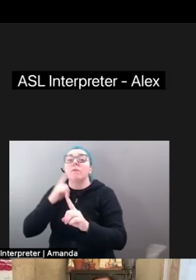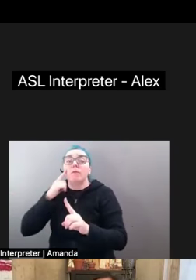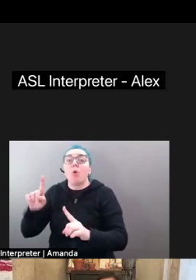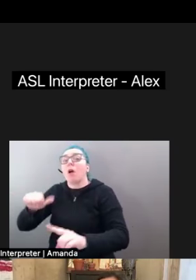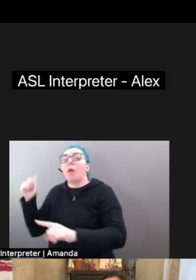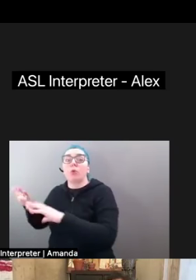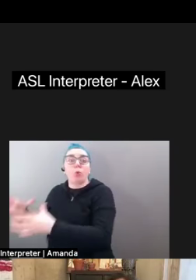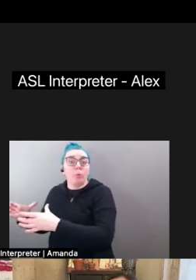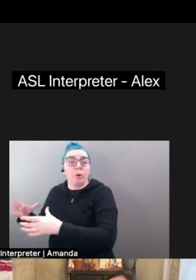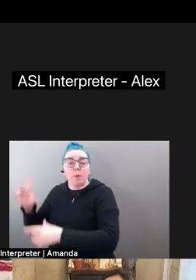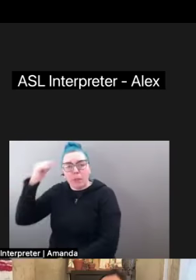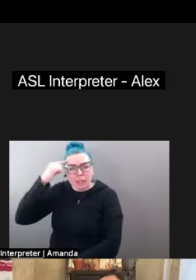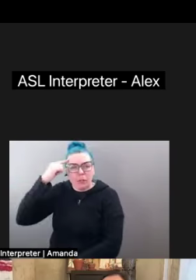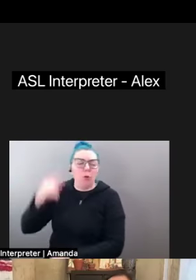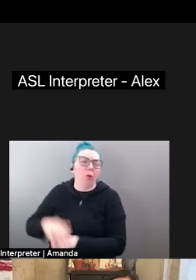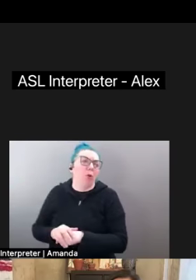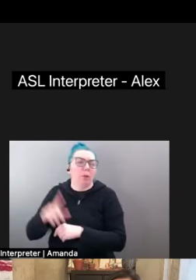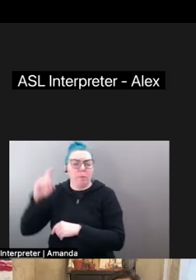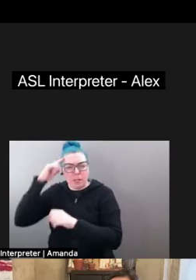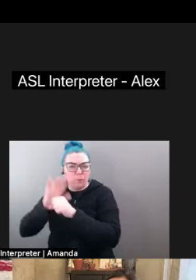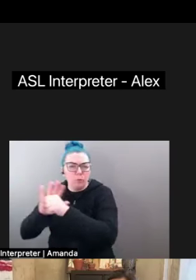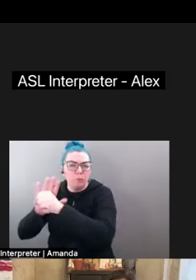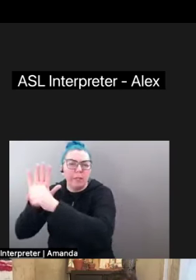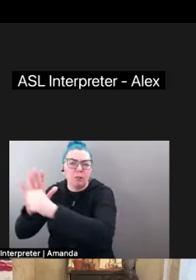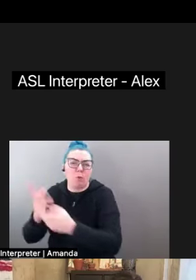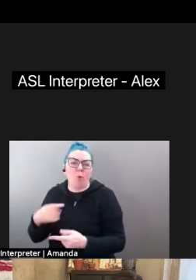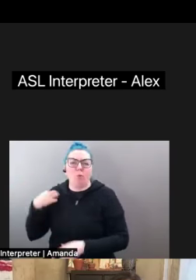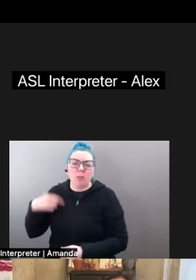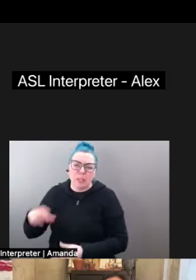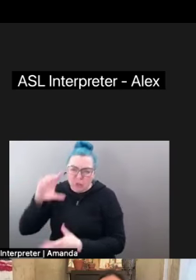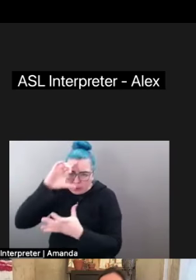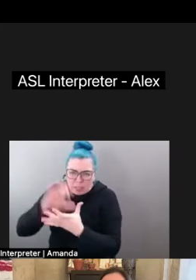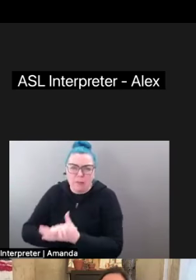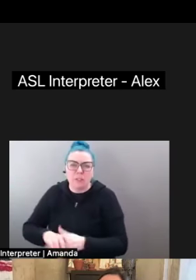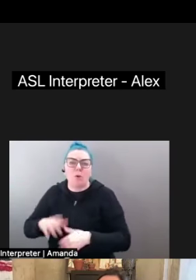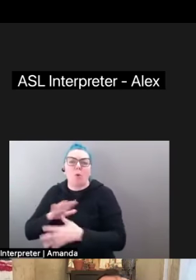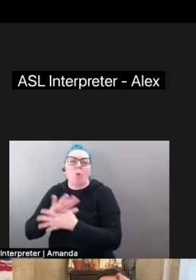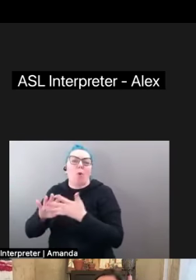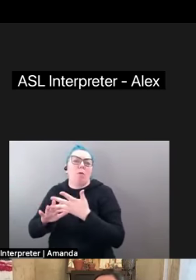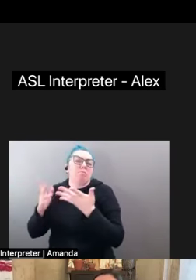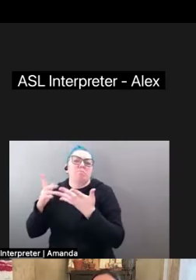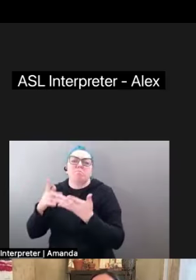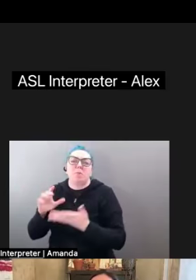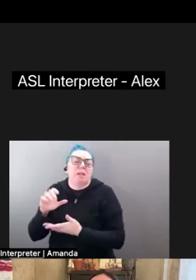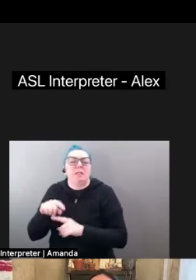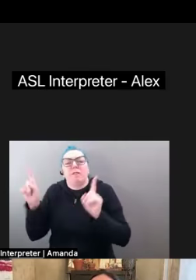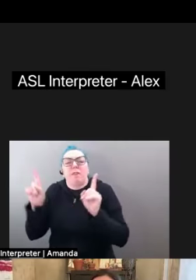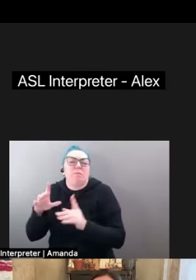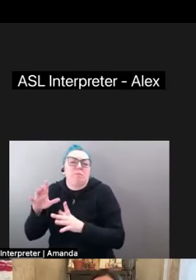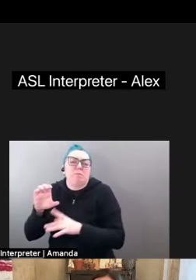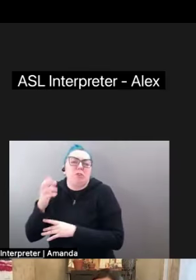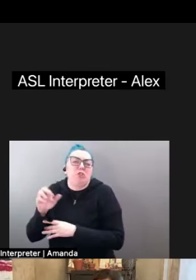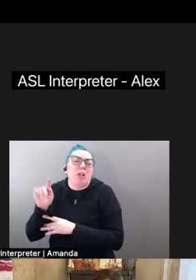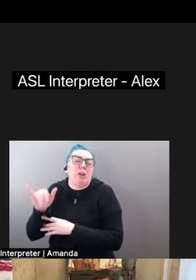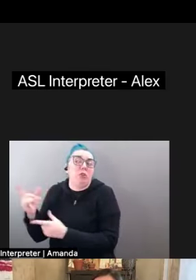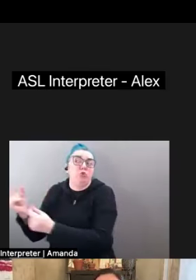that are focused on religious practice or the goal to change religious belief are not eligible. And organizations or collectives that directly deliver